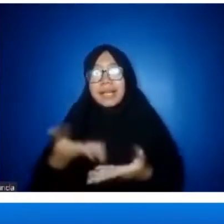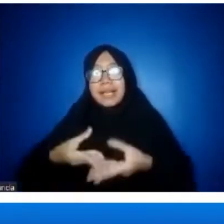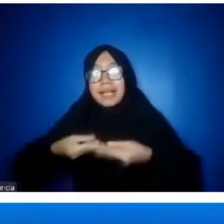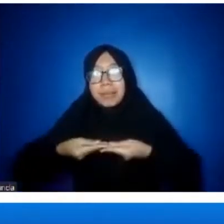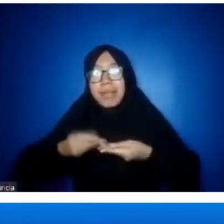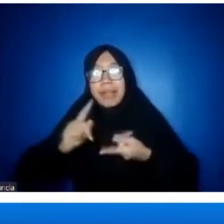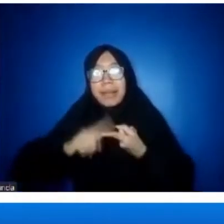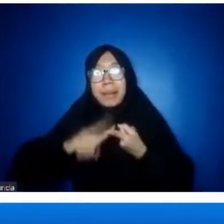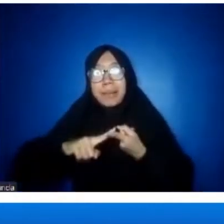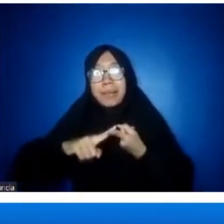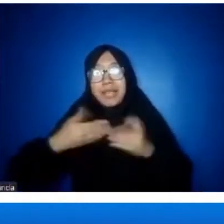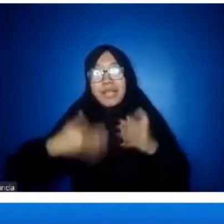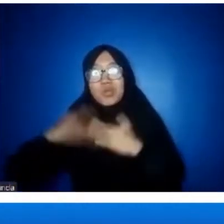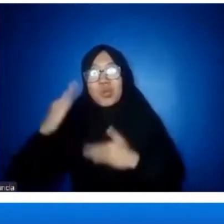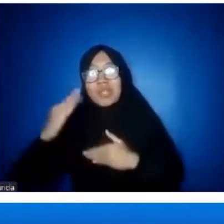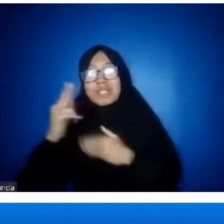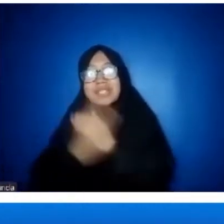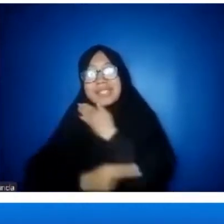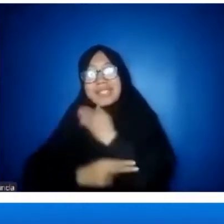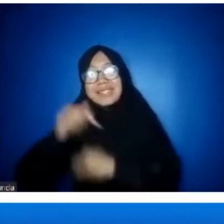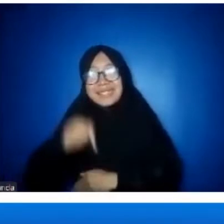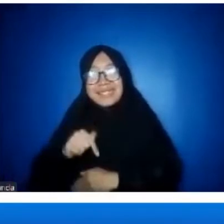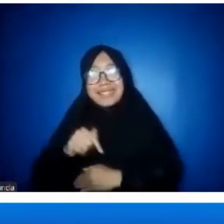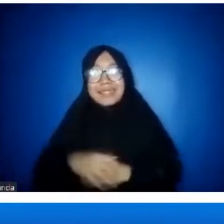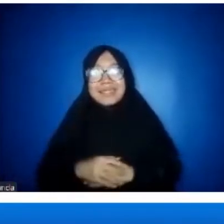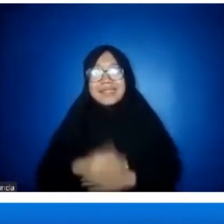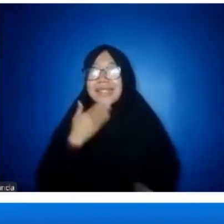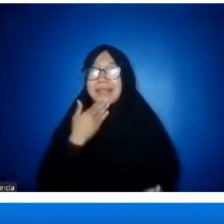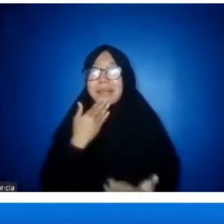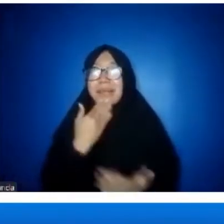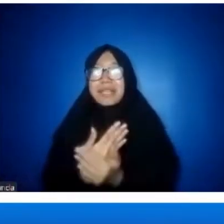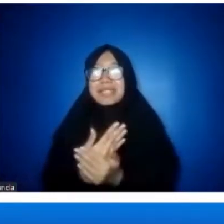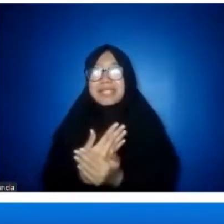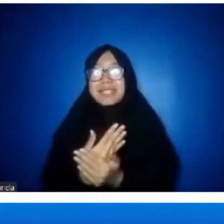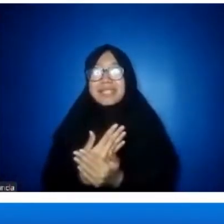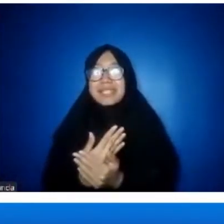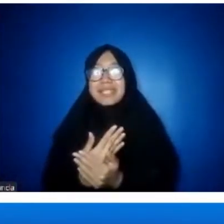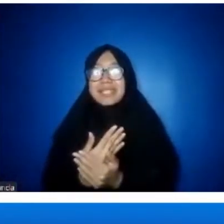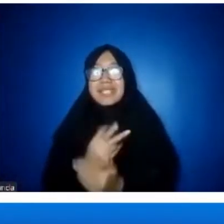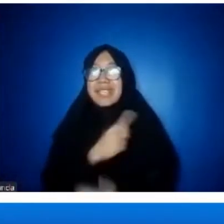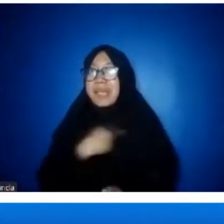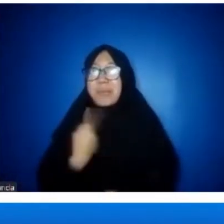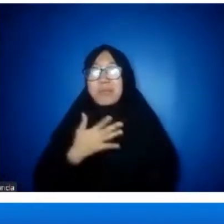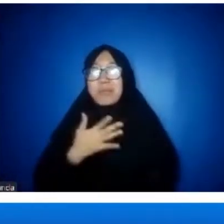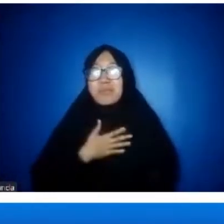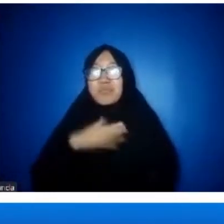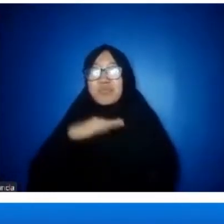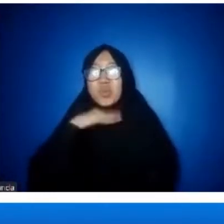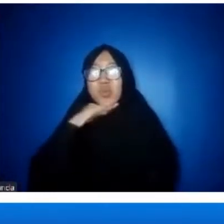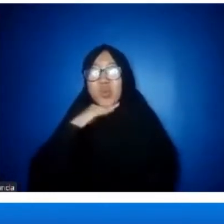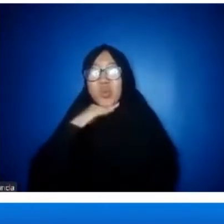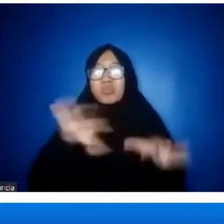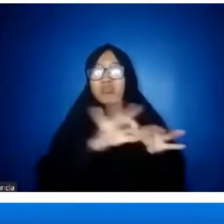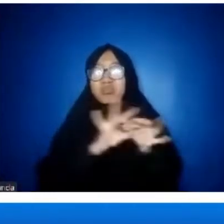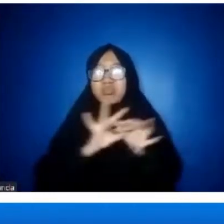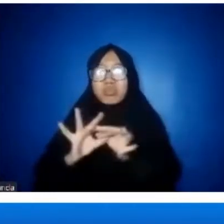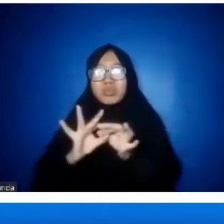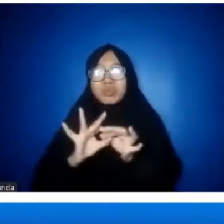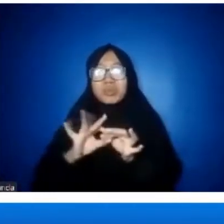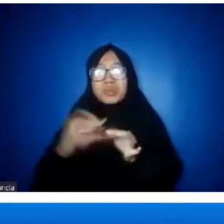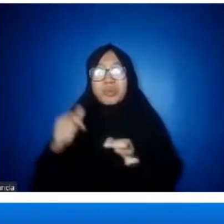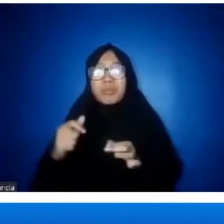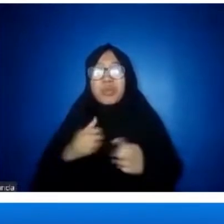forward to have any other collaboration and to support democracy in Hong Kong, but also in the region, so